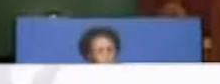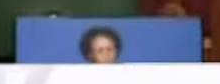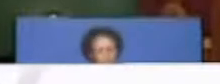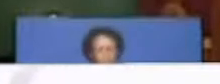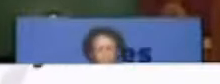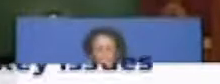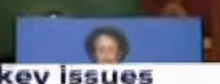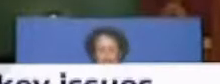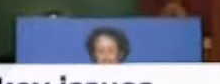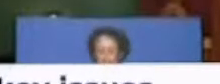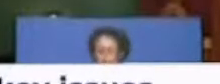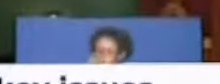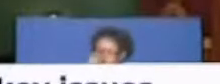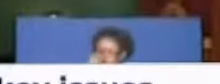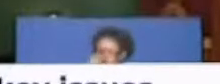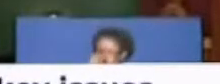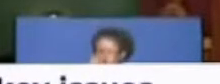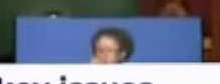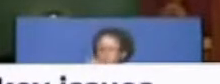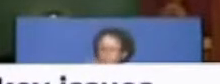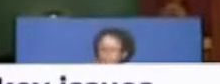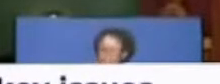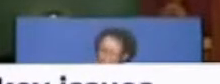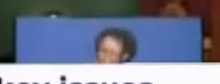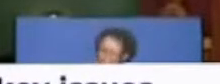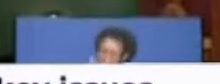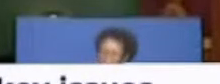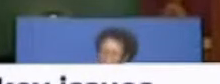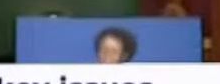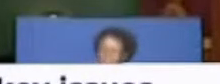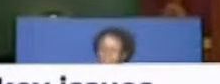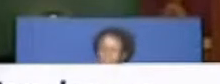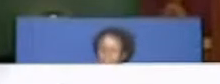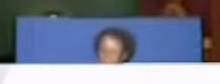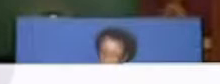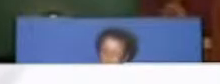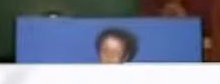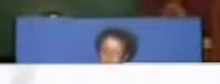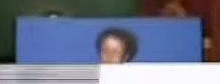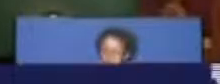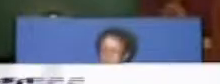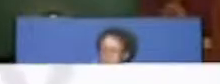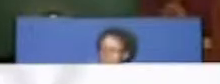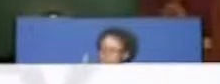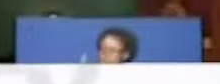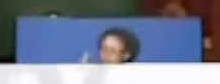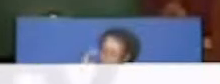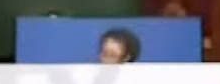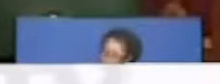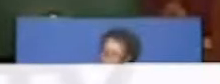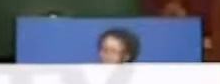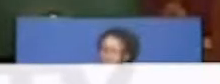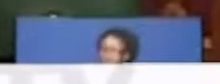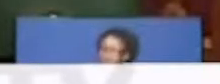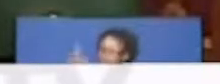health facilities by 10 times to 32 million liters per day as of